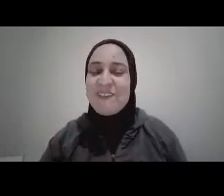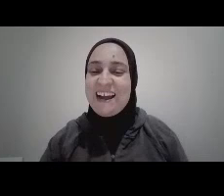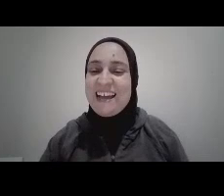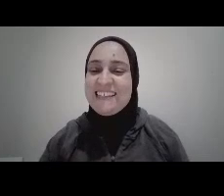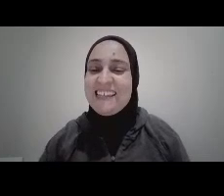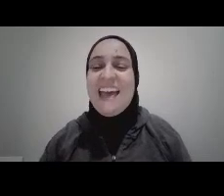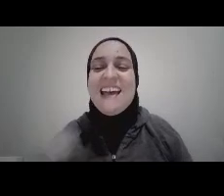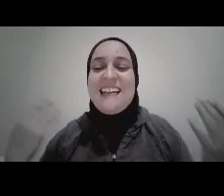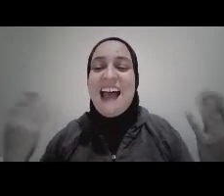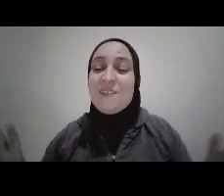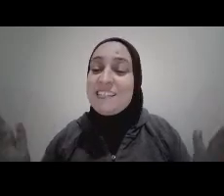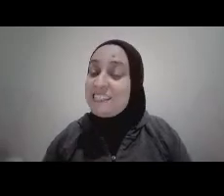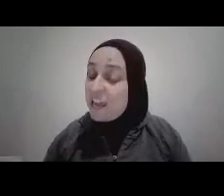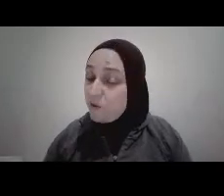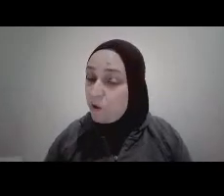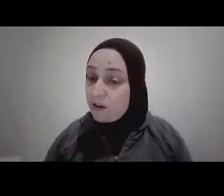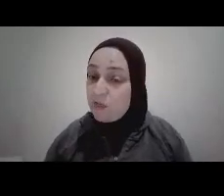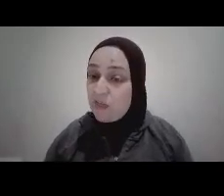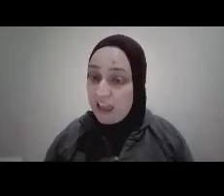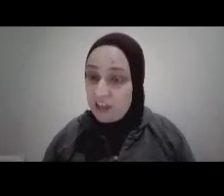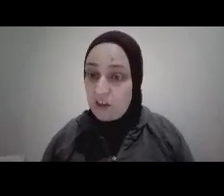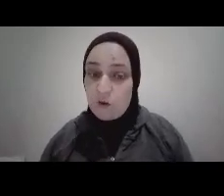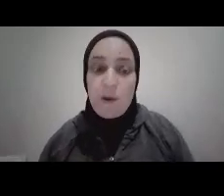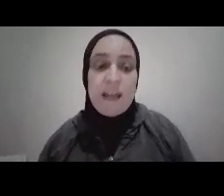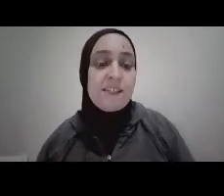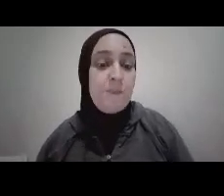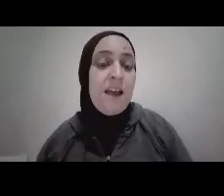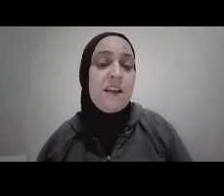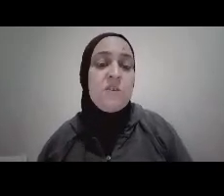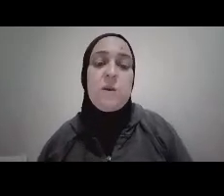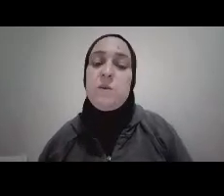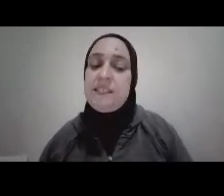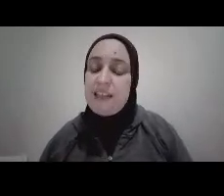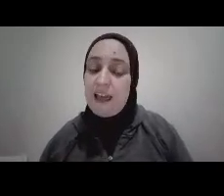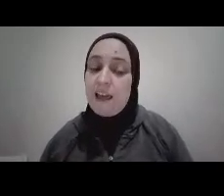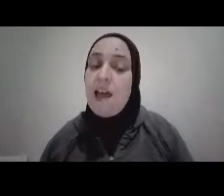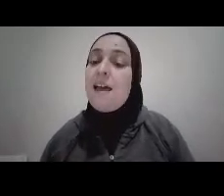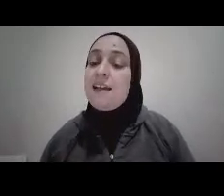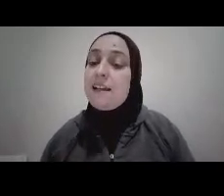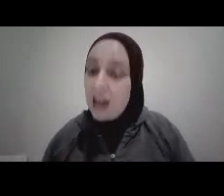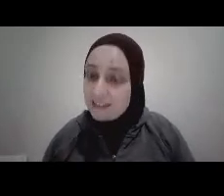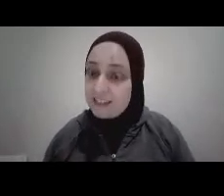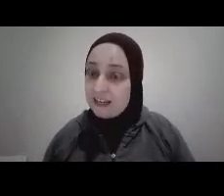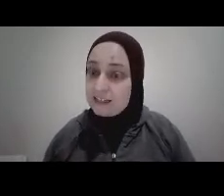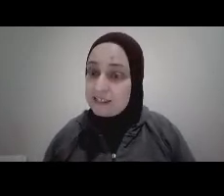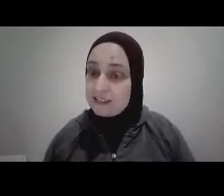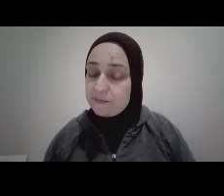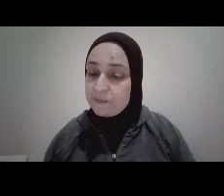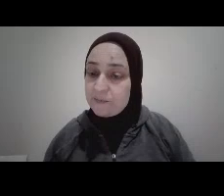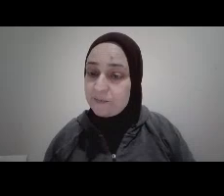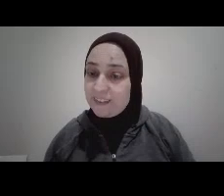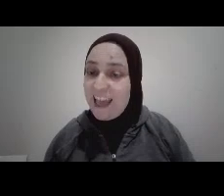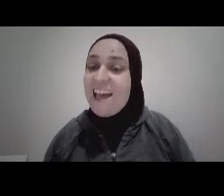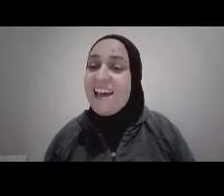job, friends. Now, to say the word thank you in Spanish, we would say gracias.